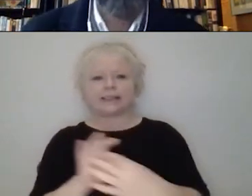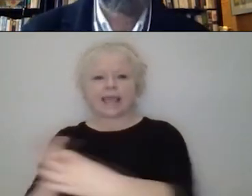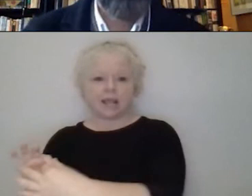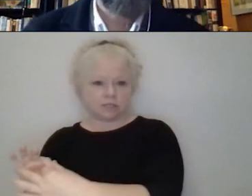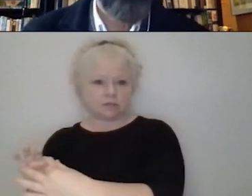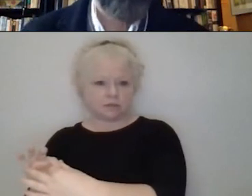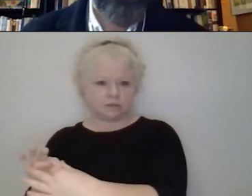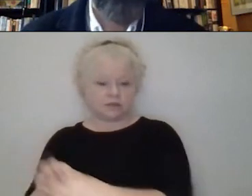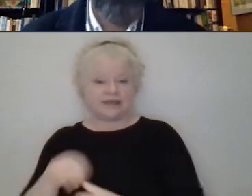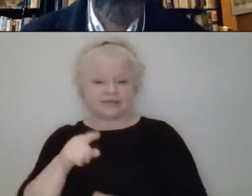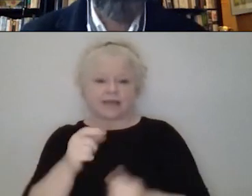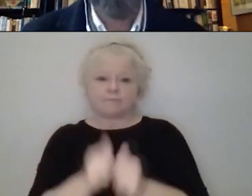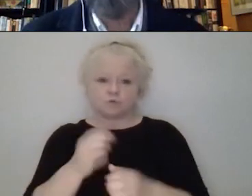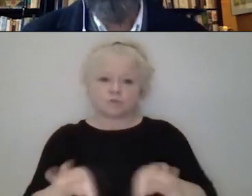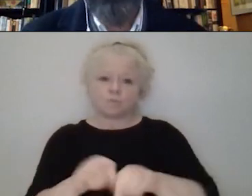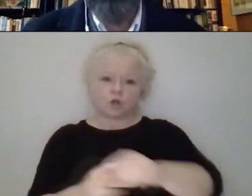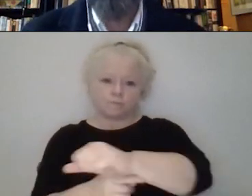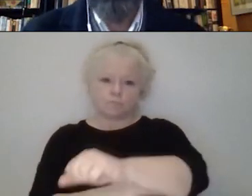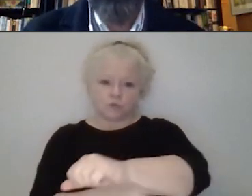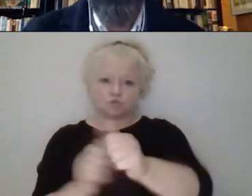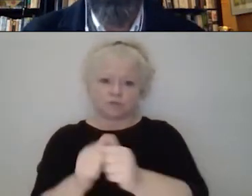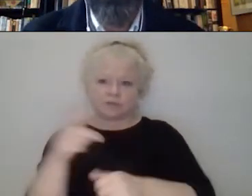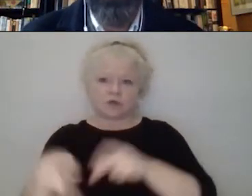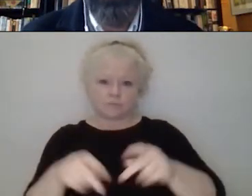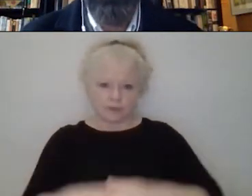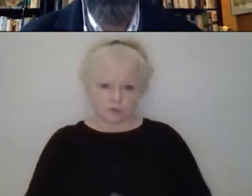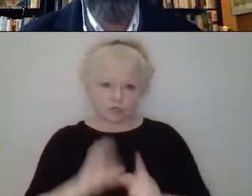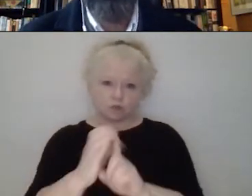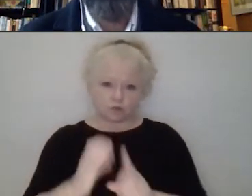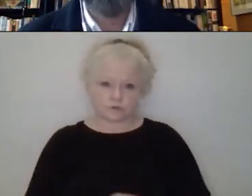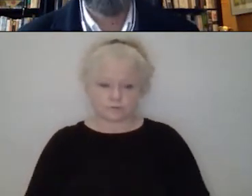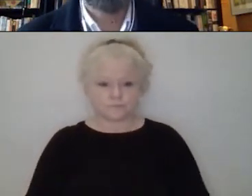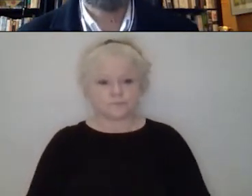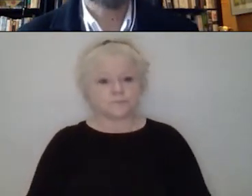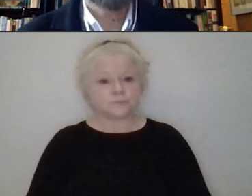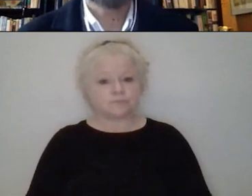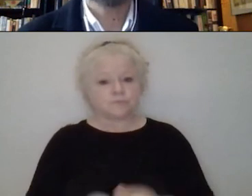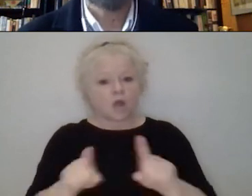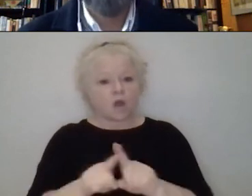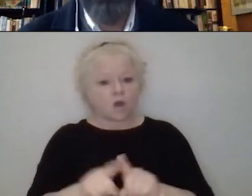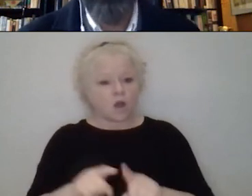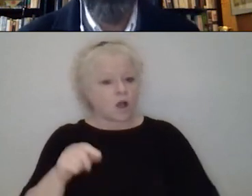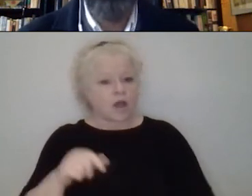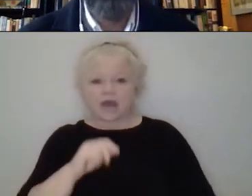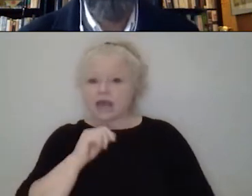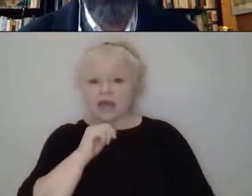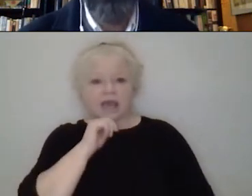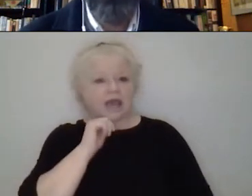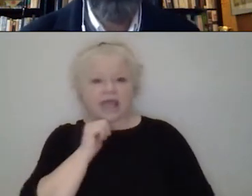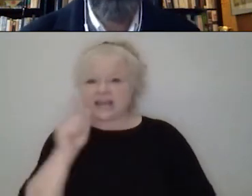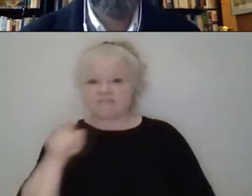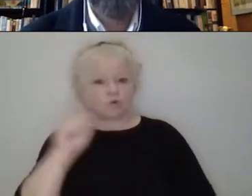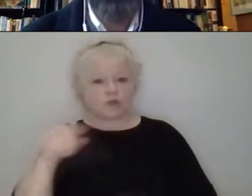was probably the most important bridge. The other thing that was interesting is that I had never been in a place that also had a very incredible,